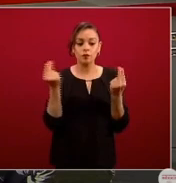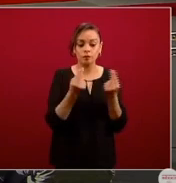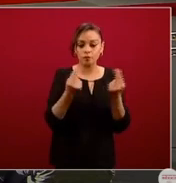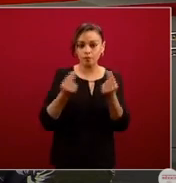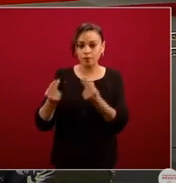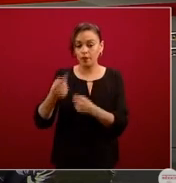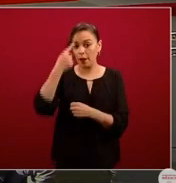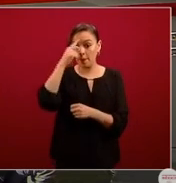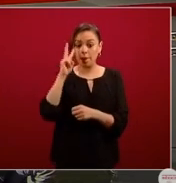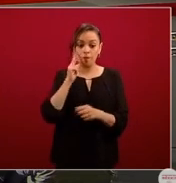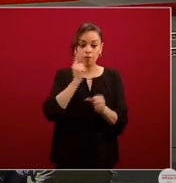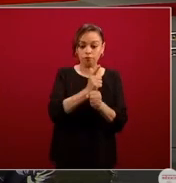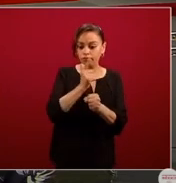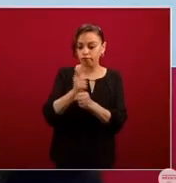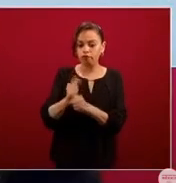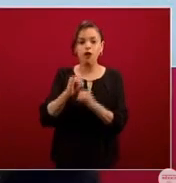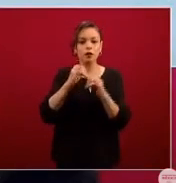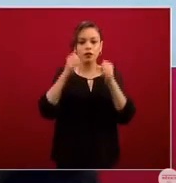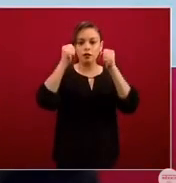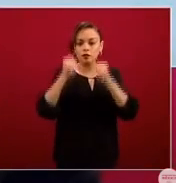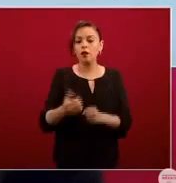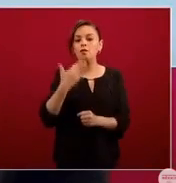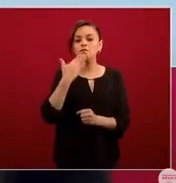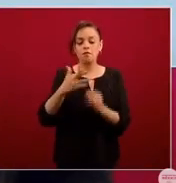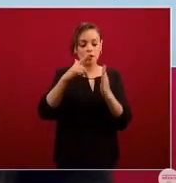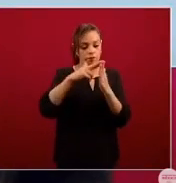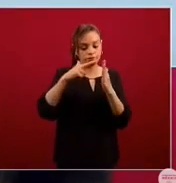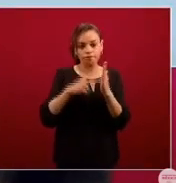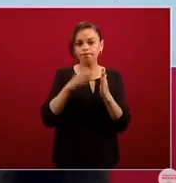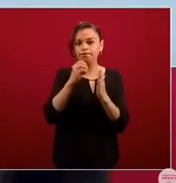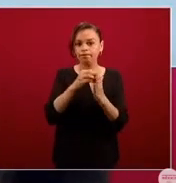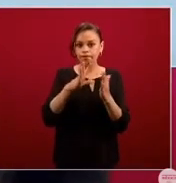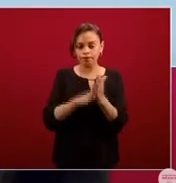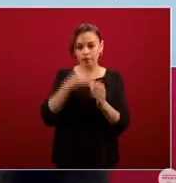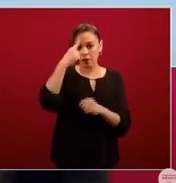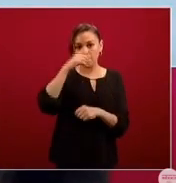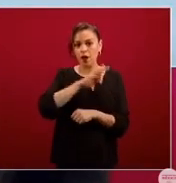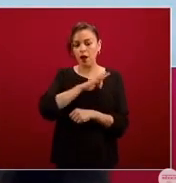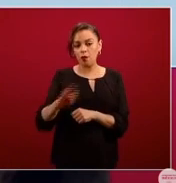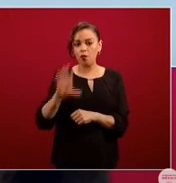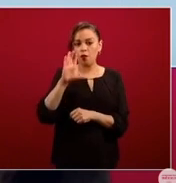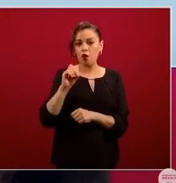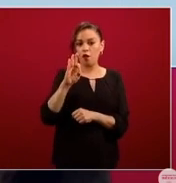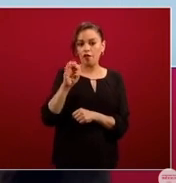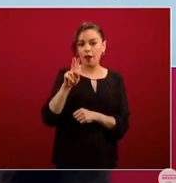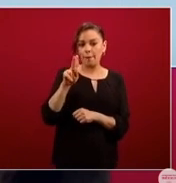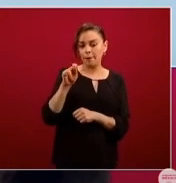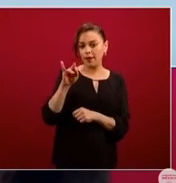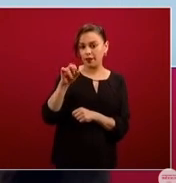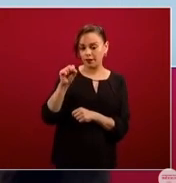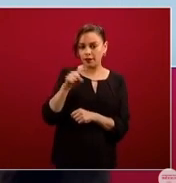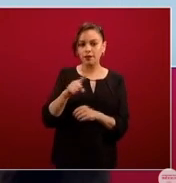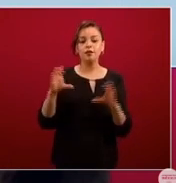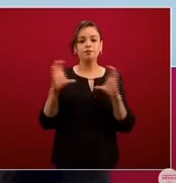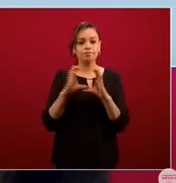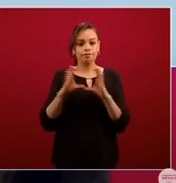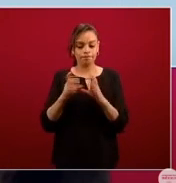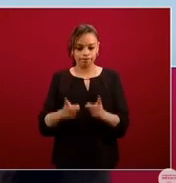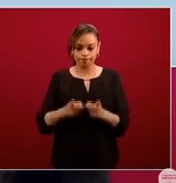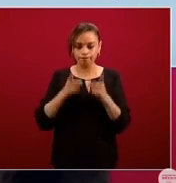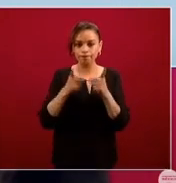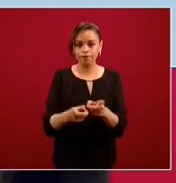But we want to be very sure that they're fulfilling our requirements and also hitting all the certifications that are